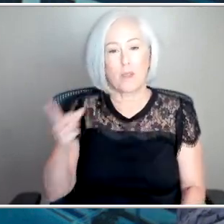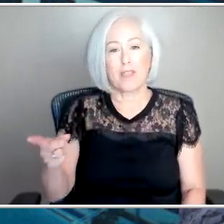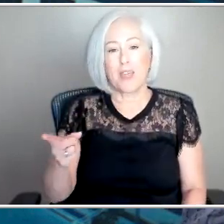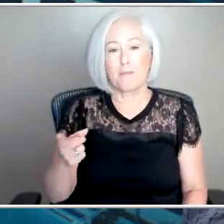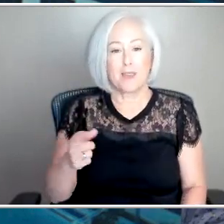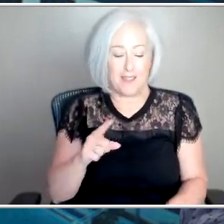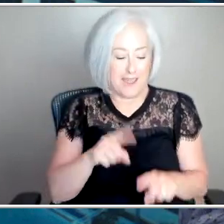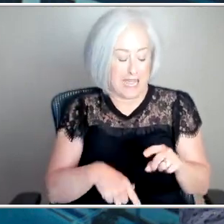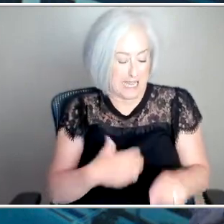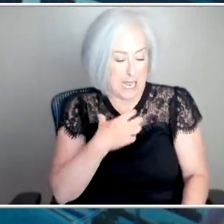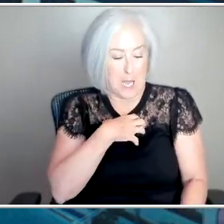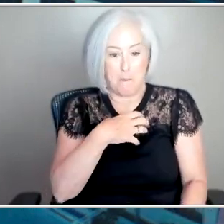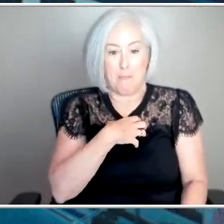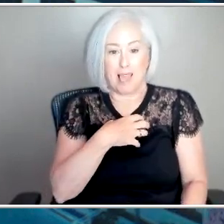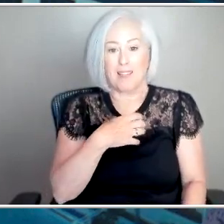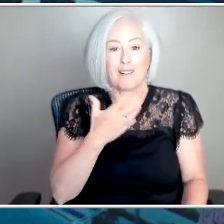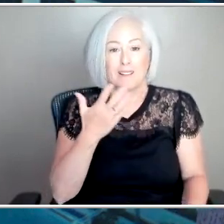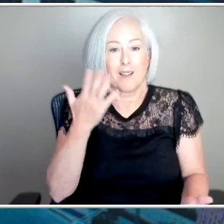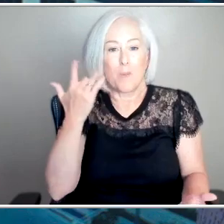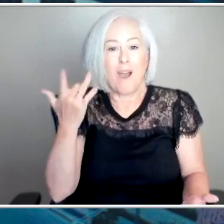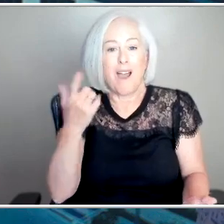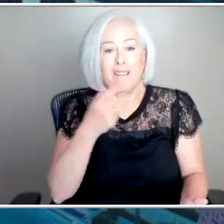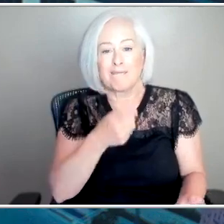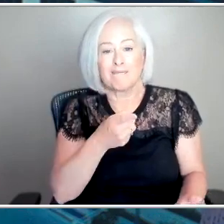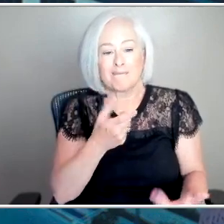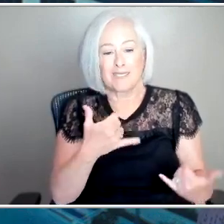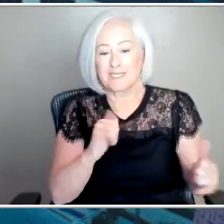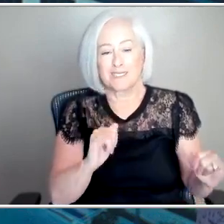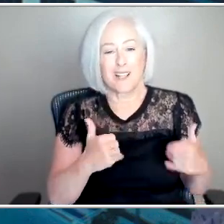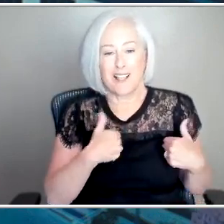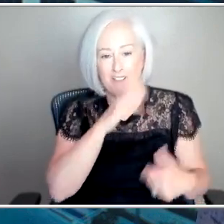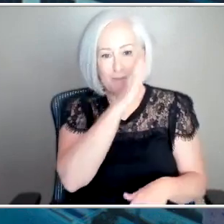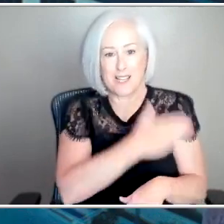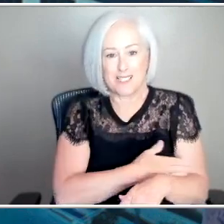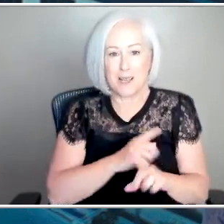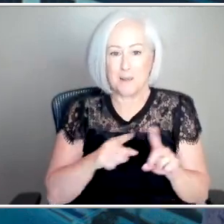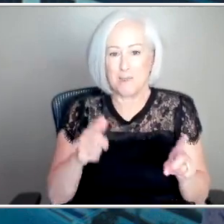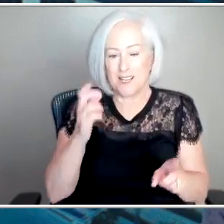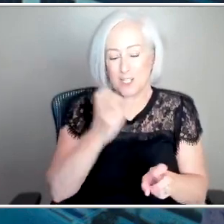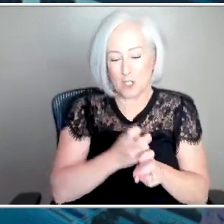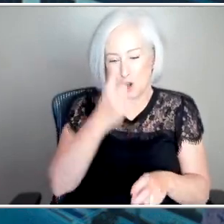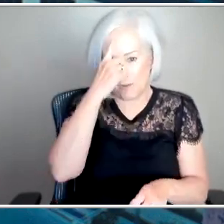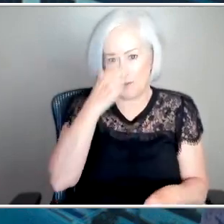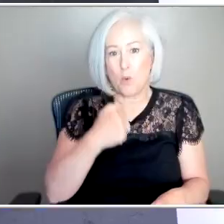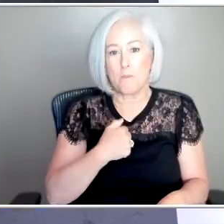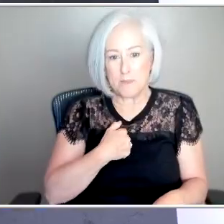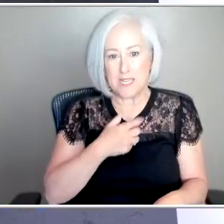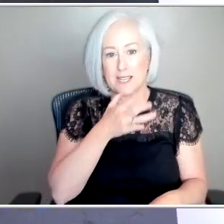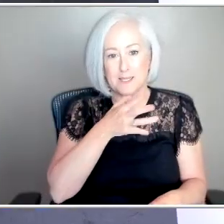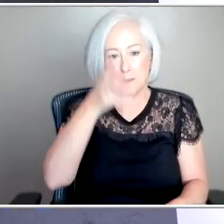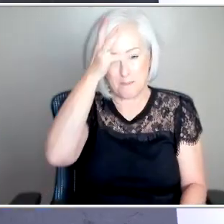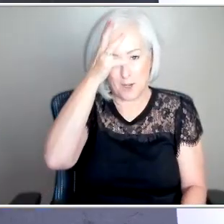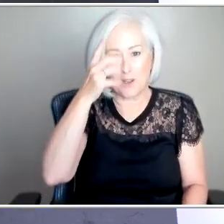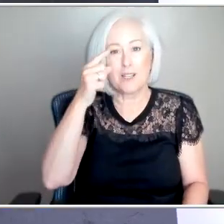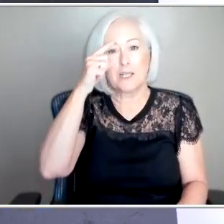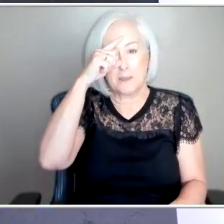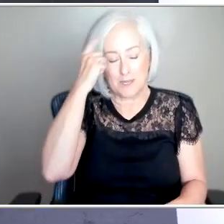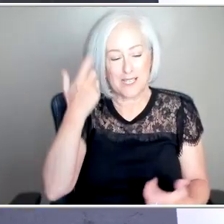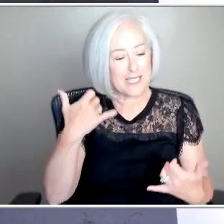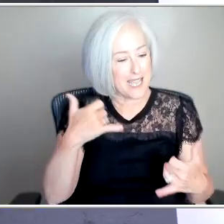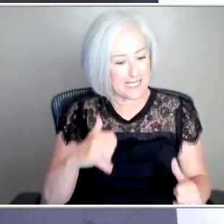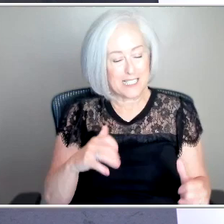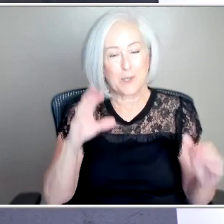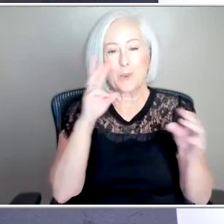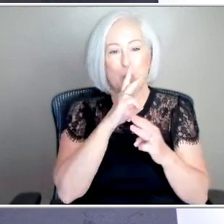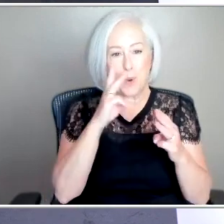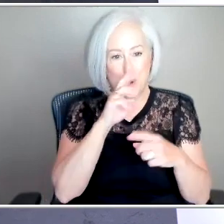because I still have my son. But it is still very hard for me as a parent. Because you still carry the worry. Because I still carry the worry. The worry of